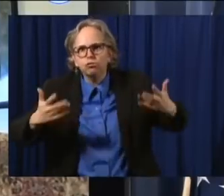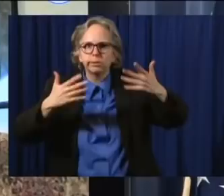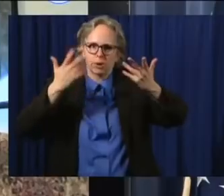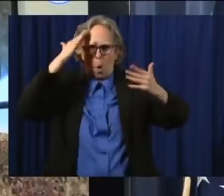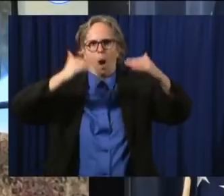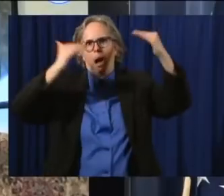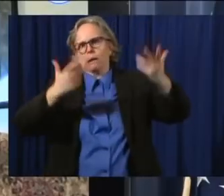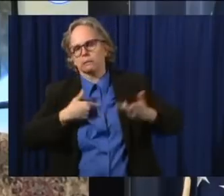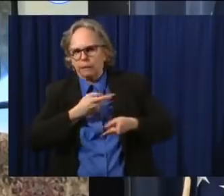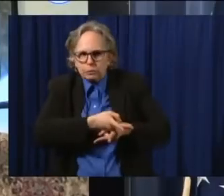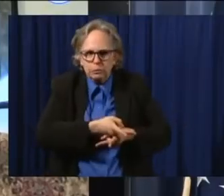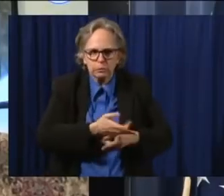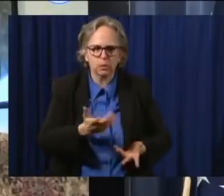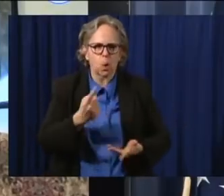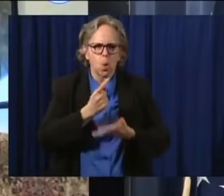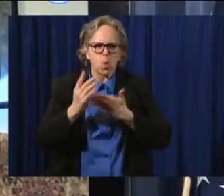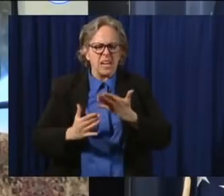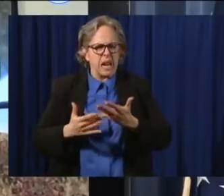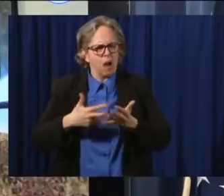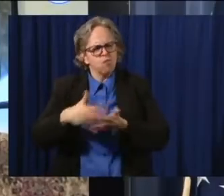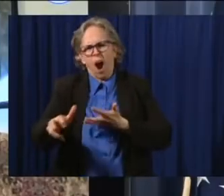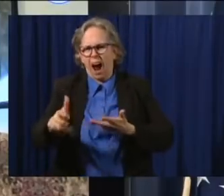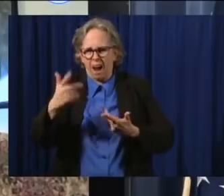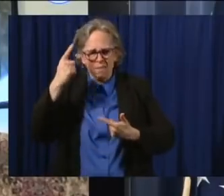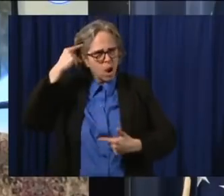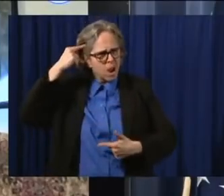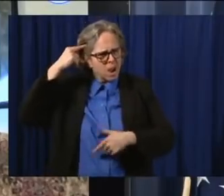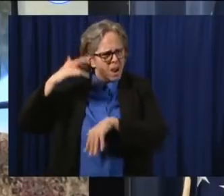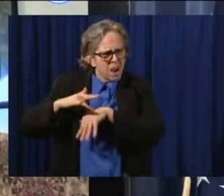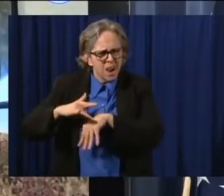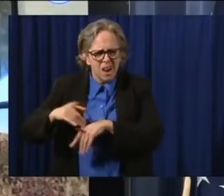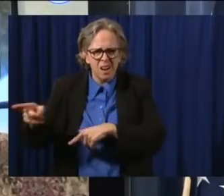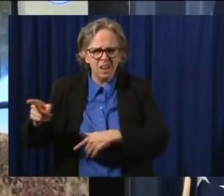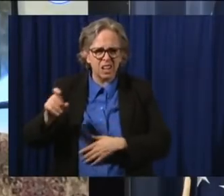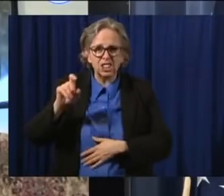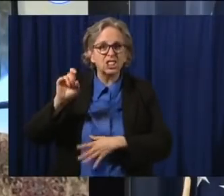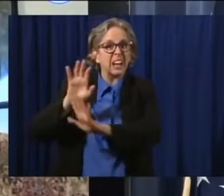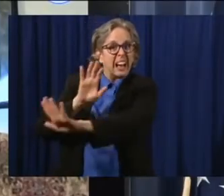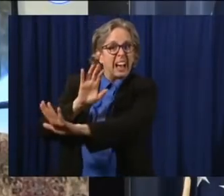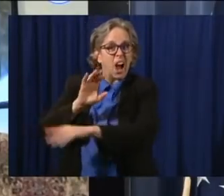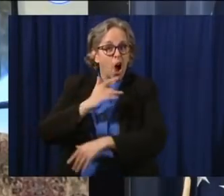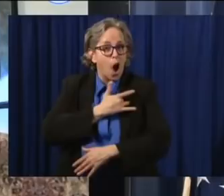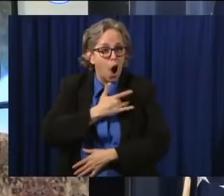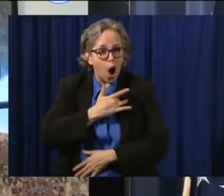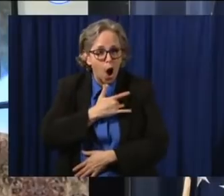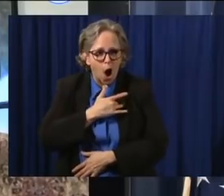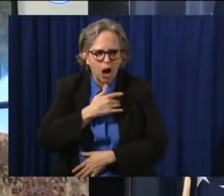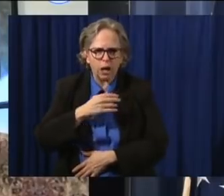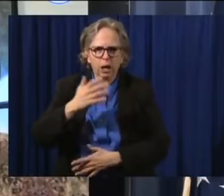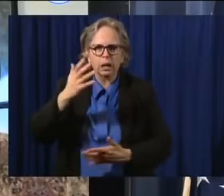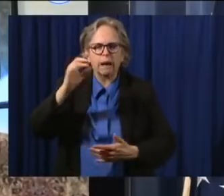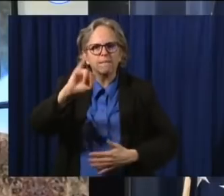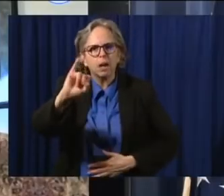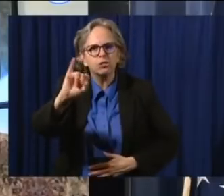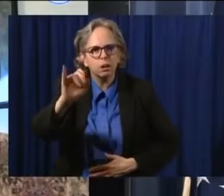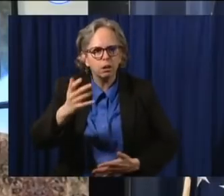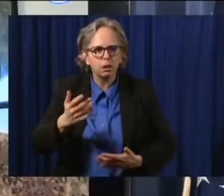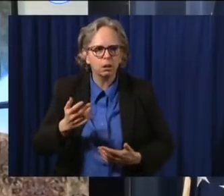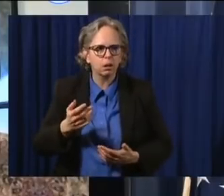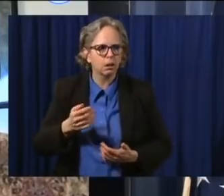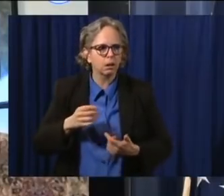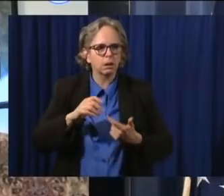very rough. Jeff, his heart was affected by the virus. His cardiac enzymes were way up. He was